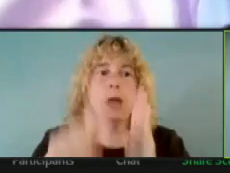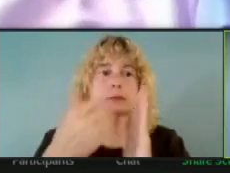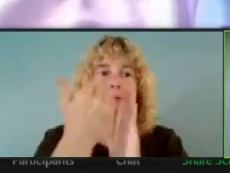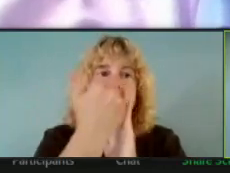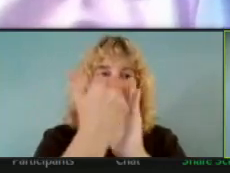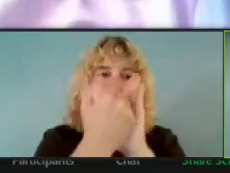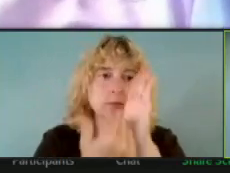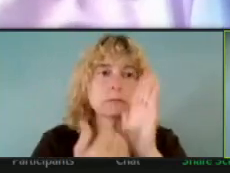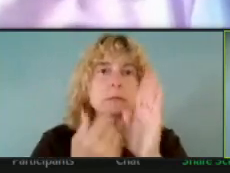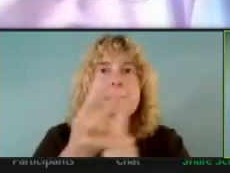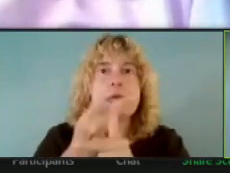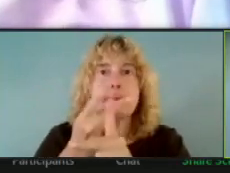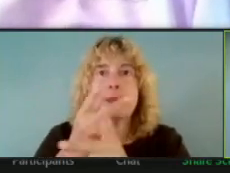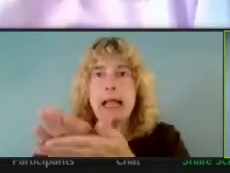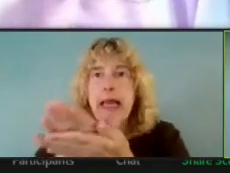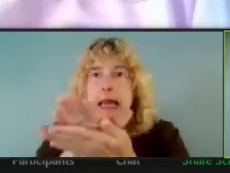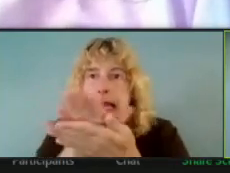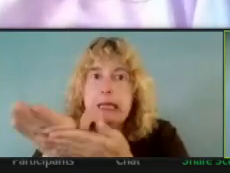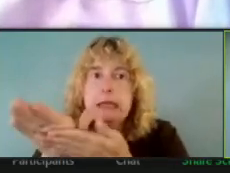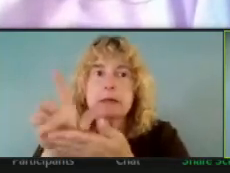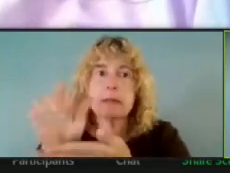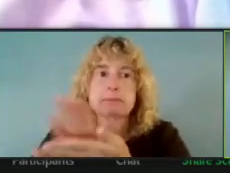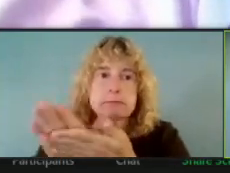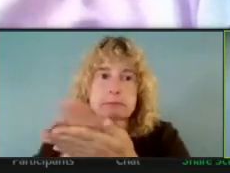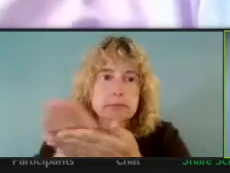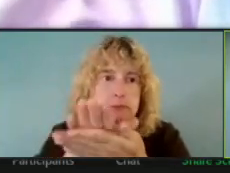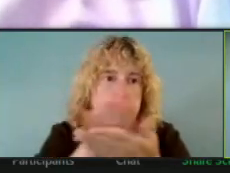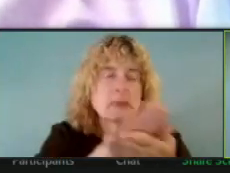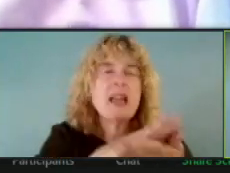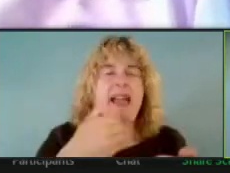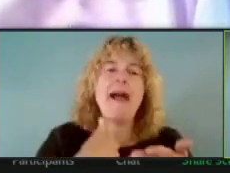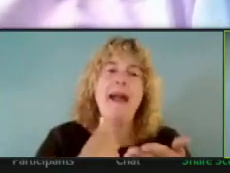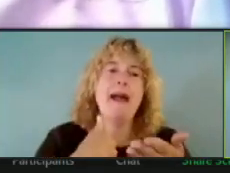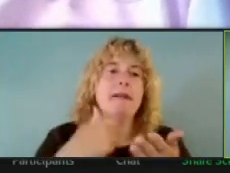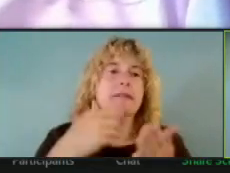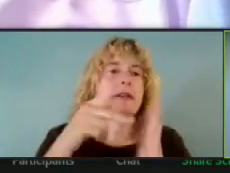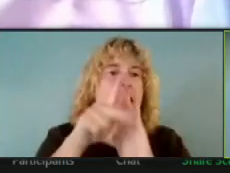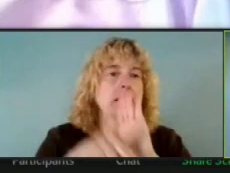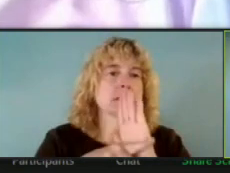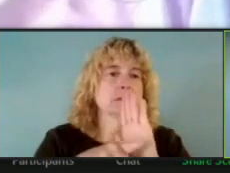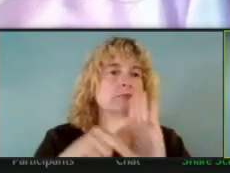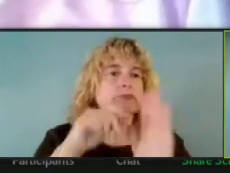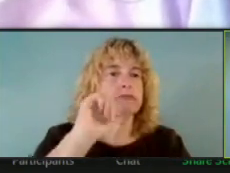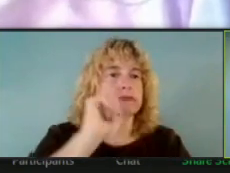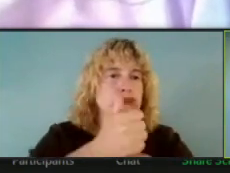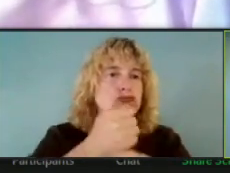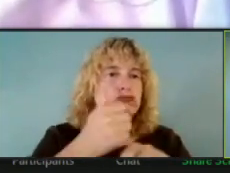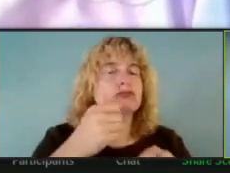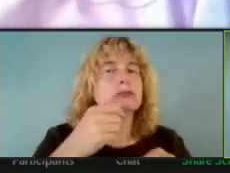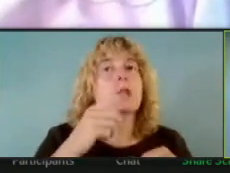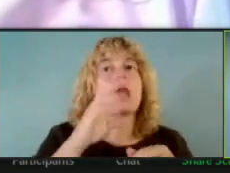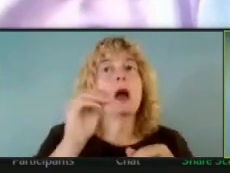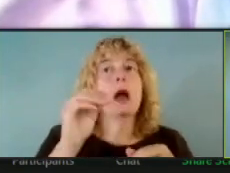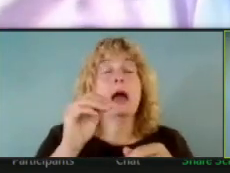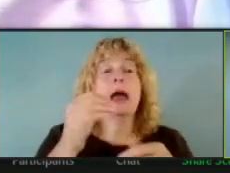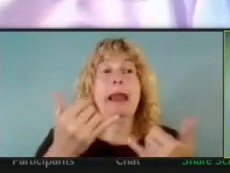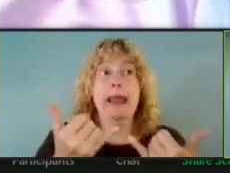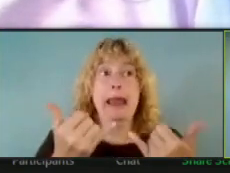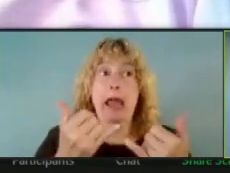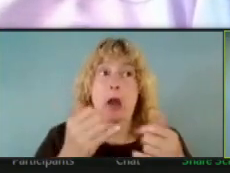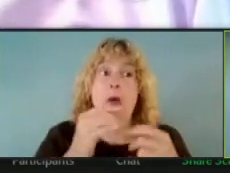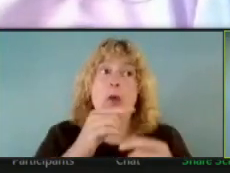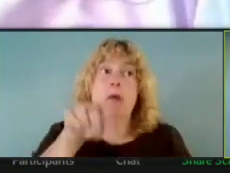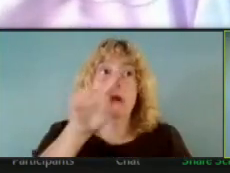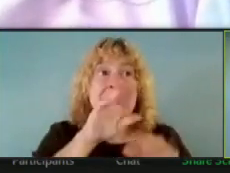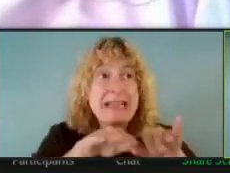clean and sanitized, and we have protocols that are set up there. And now our secondary goal is, besides getting people back in, especially kids, is giving